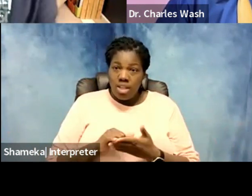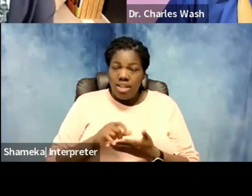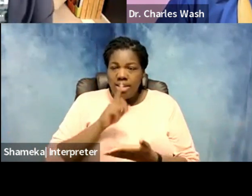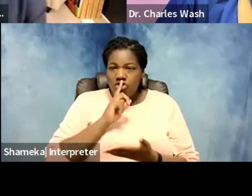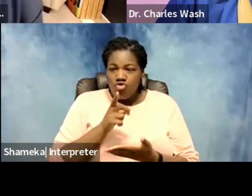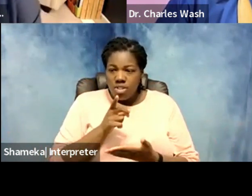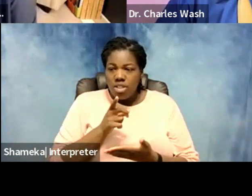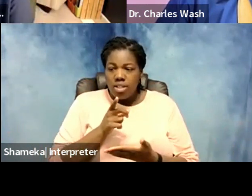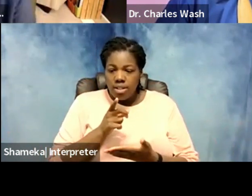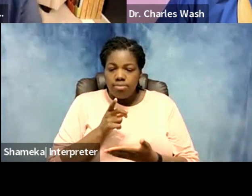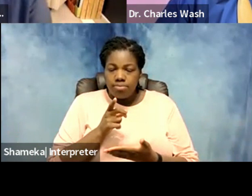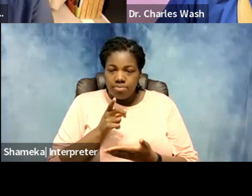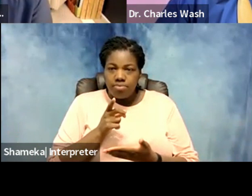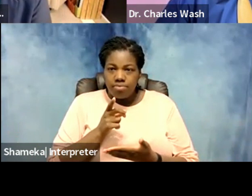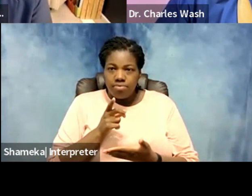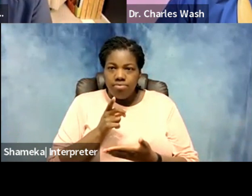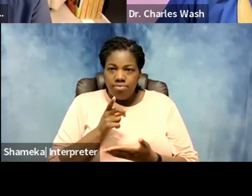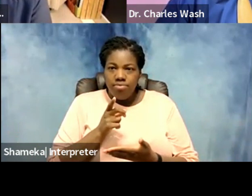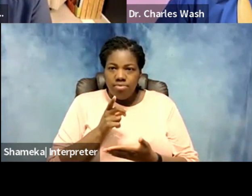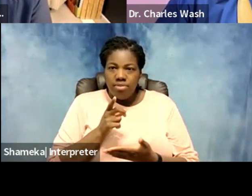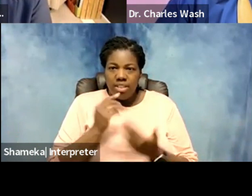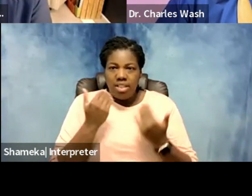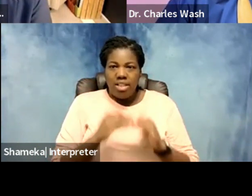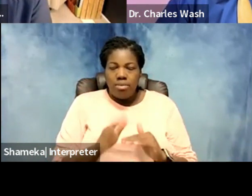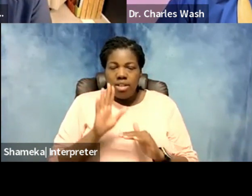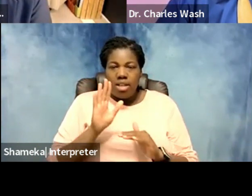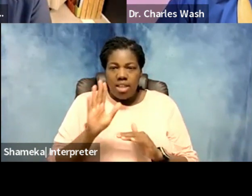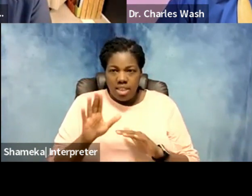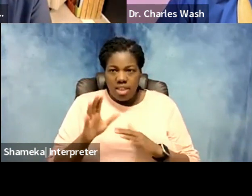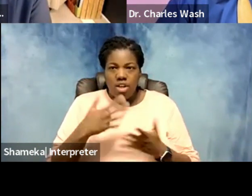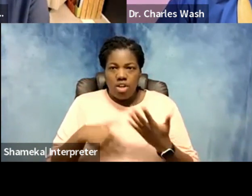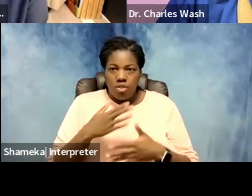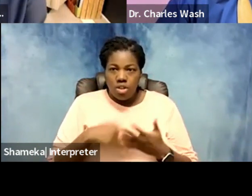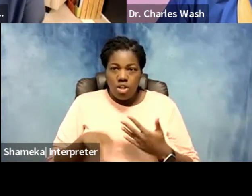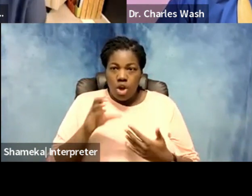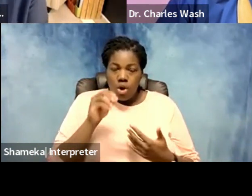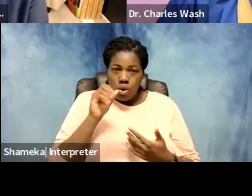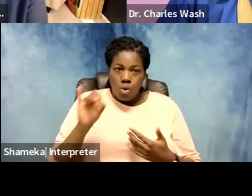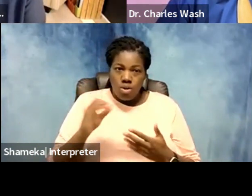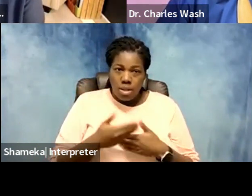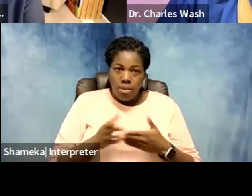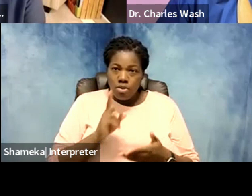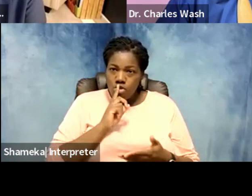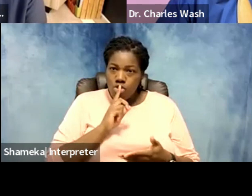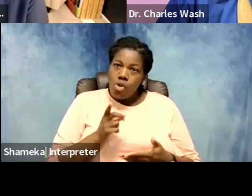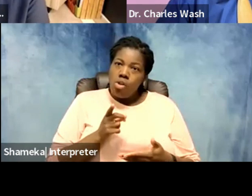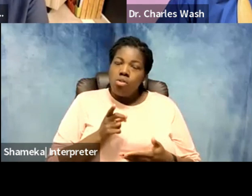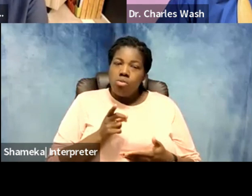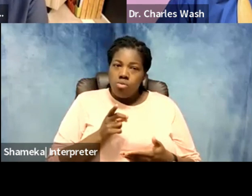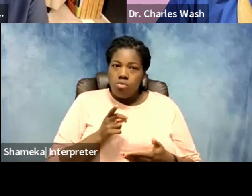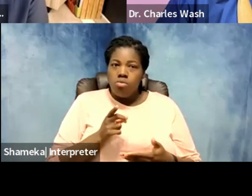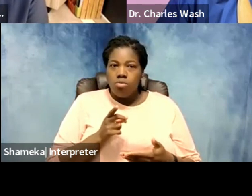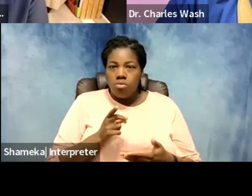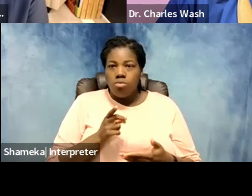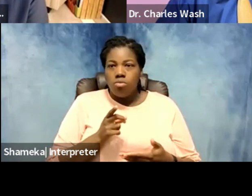kind of hindered their true interaction and engagement during the visit. So these COSI boxes really just,